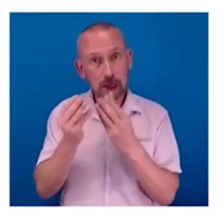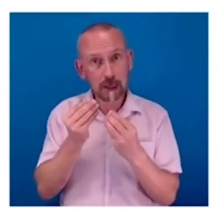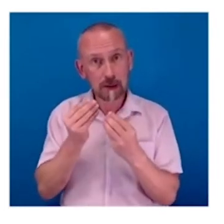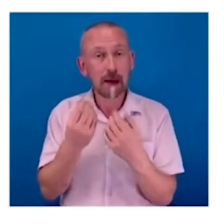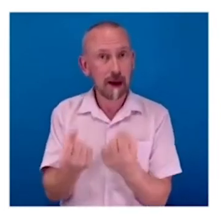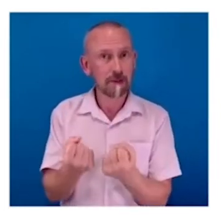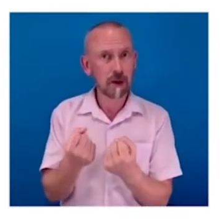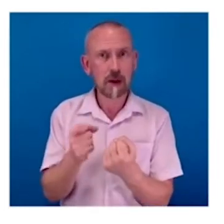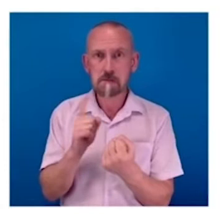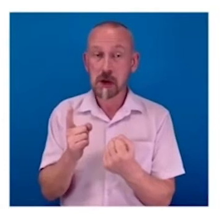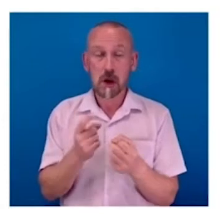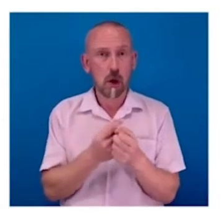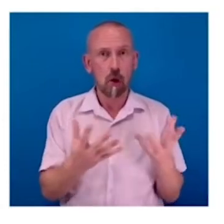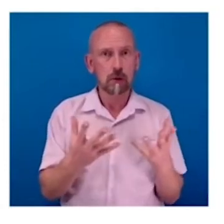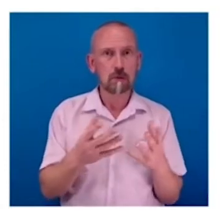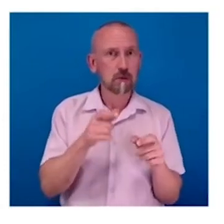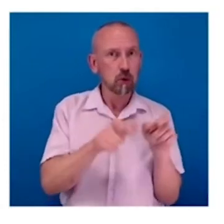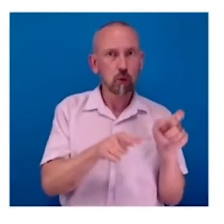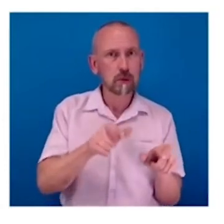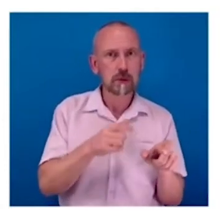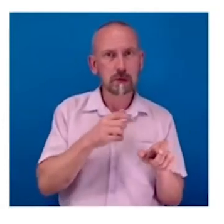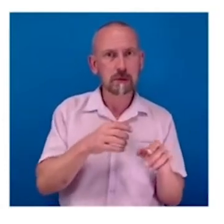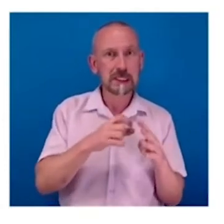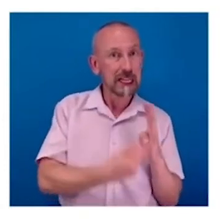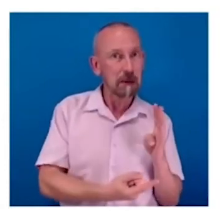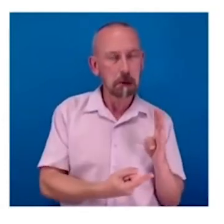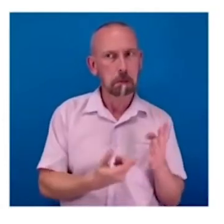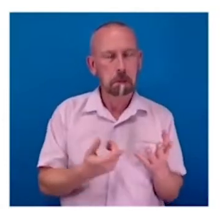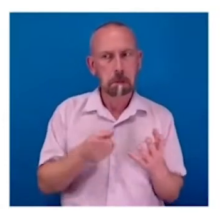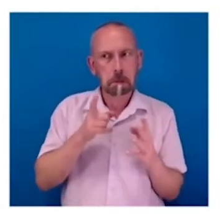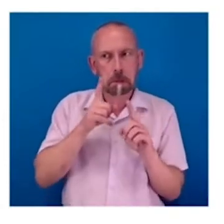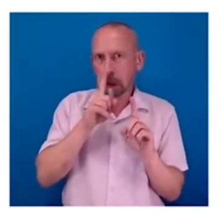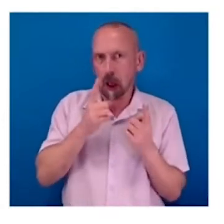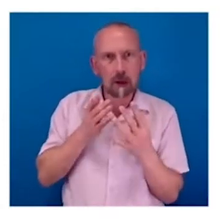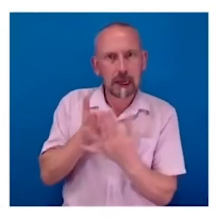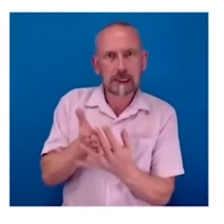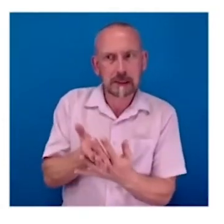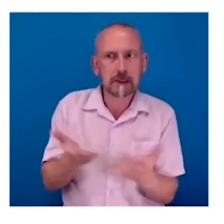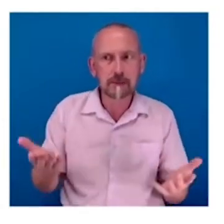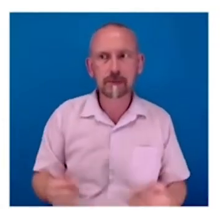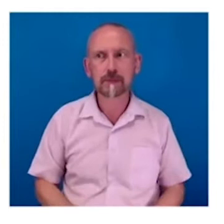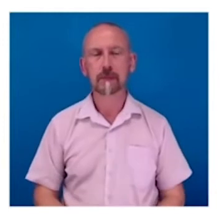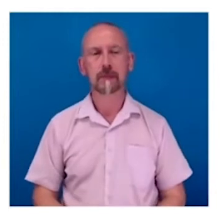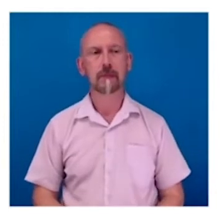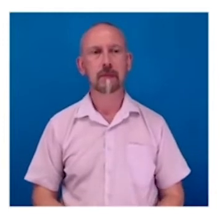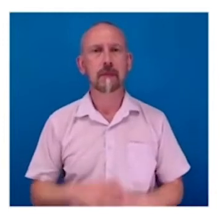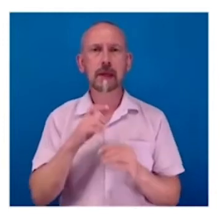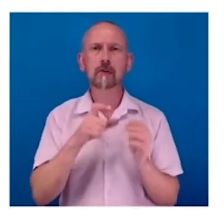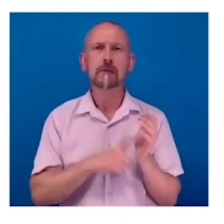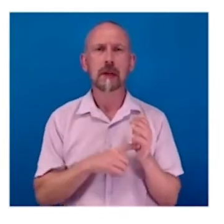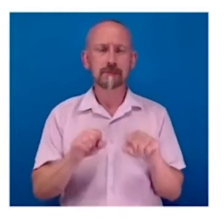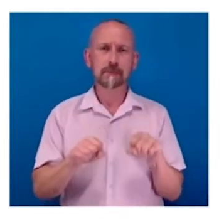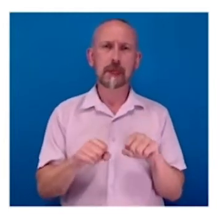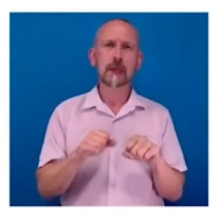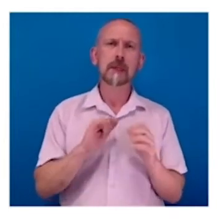Good point. Thank you, Irene. So to talk a little bit more about this leadership aspect, what are y'all seeing in regards